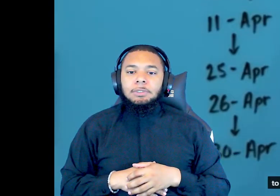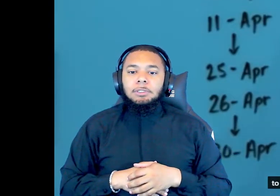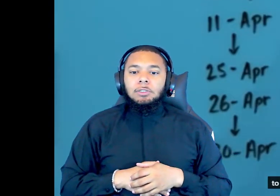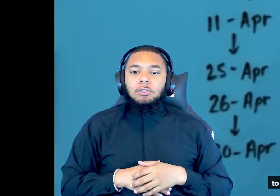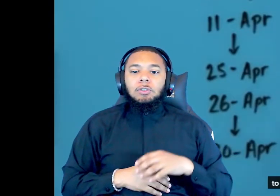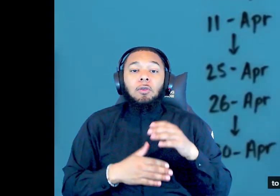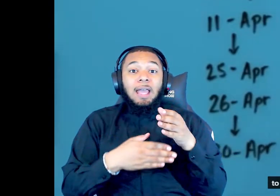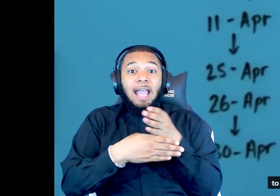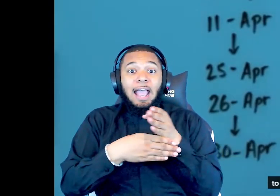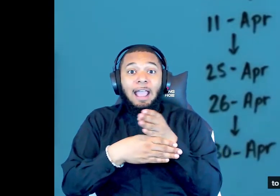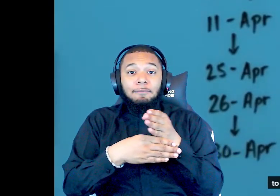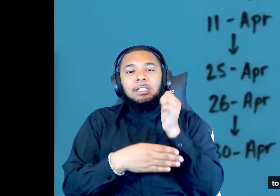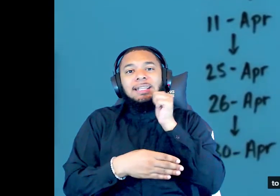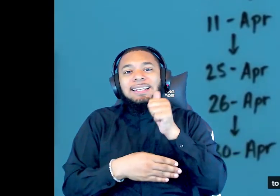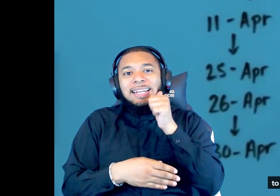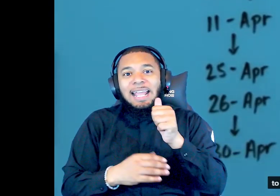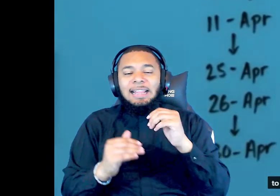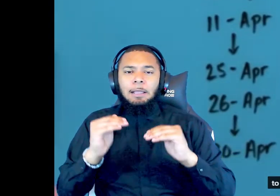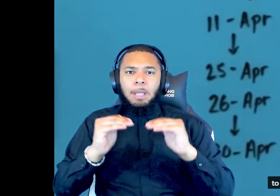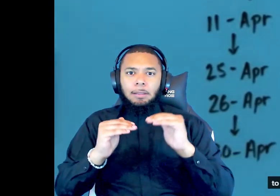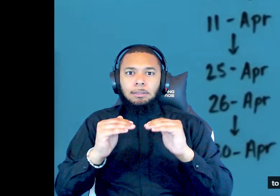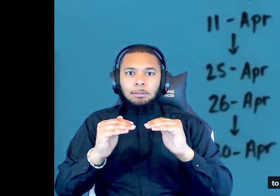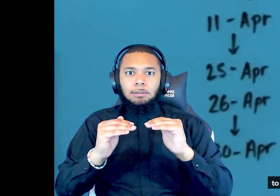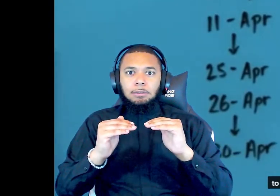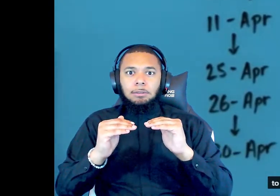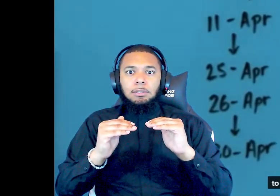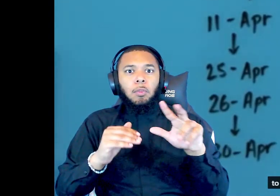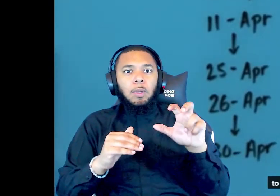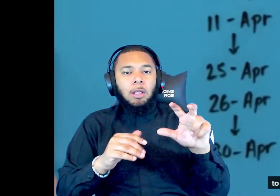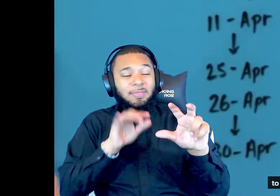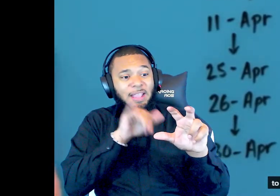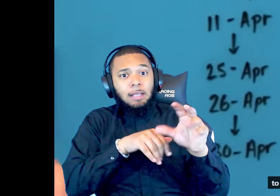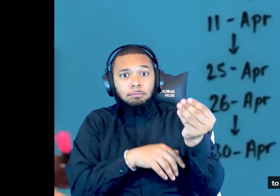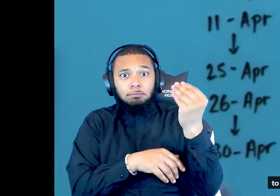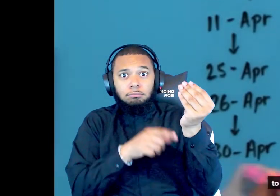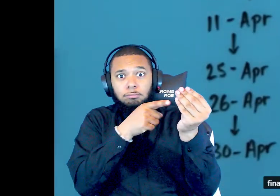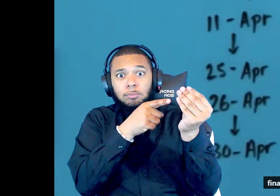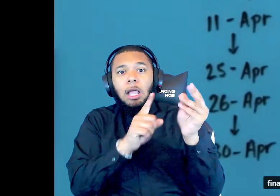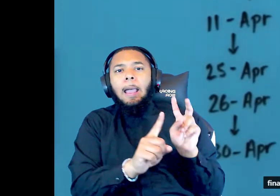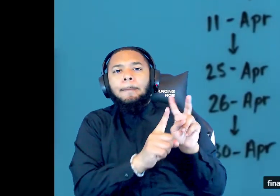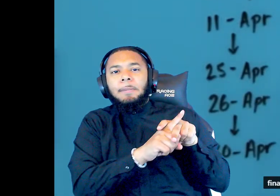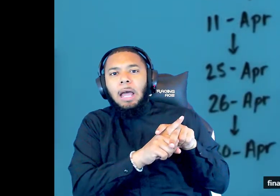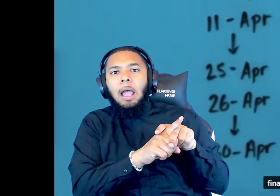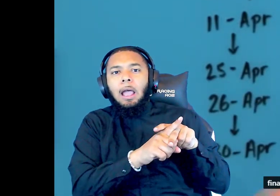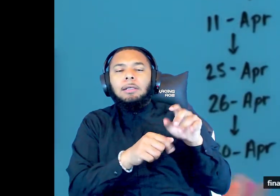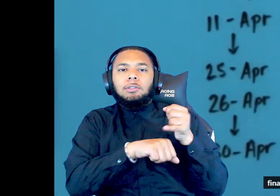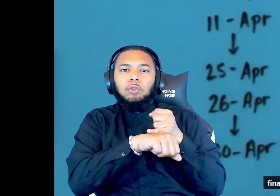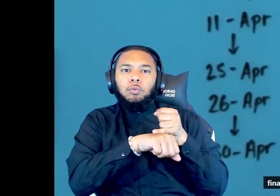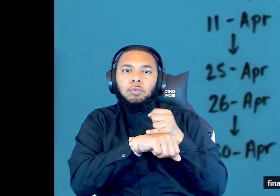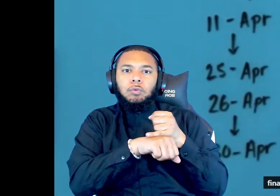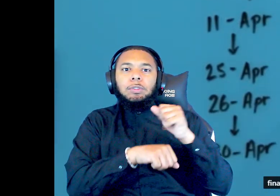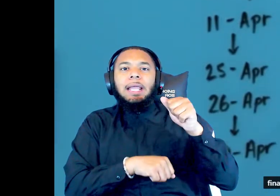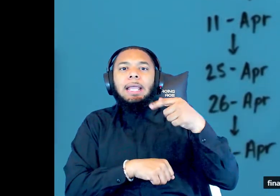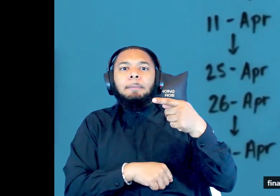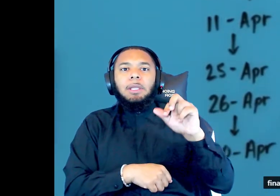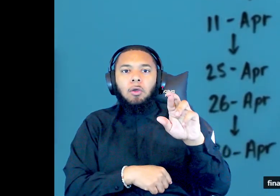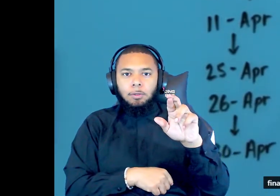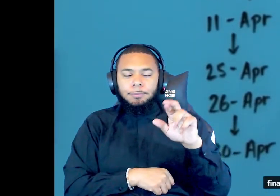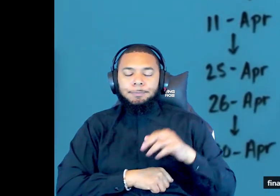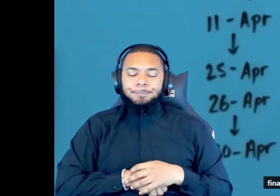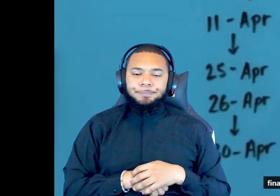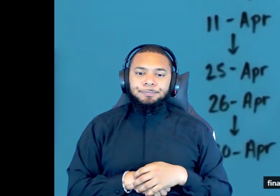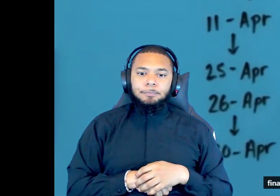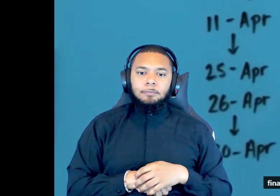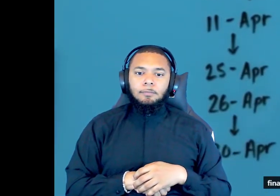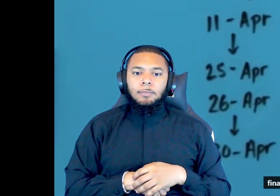That is what the bank is going to use, or the credit card company, to calculate your APR and see what your finance charge is.